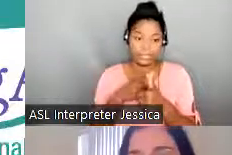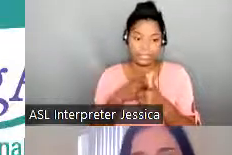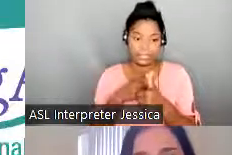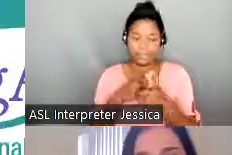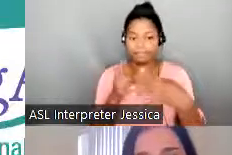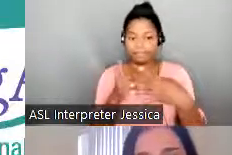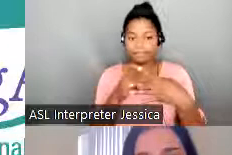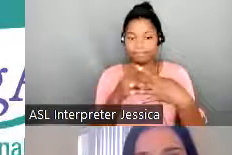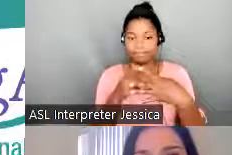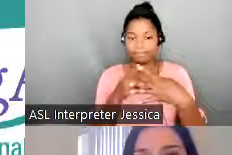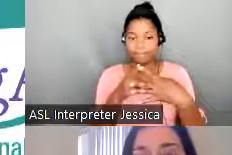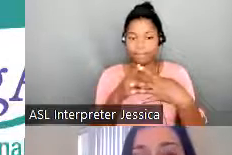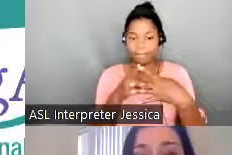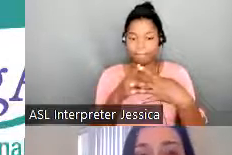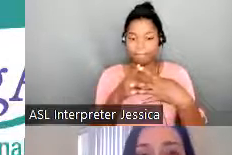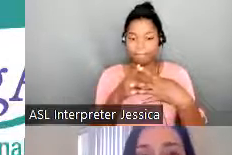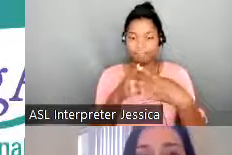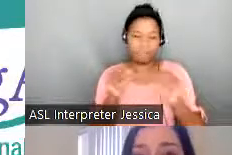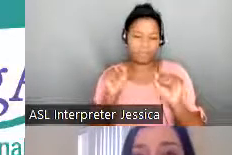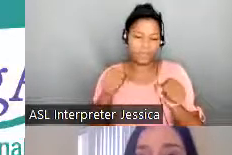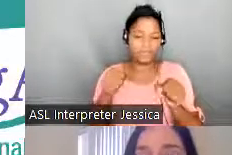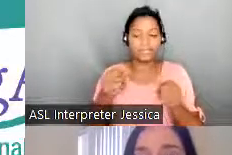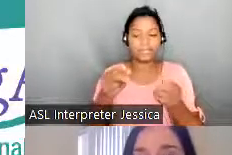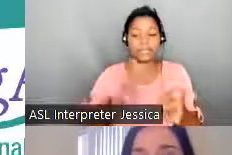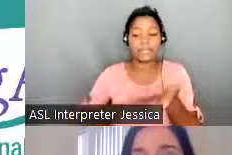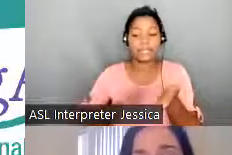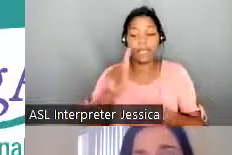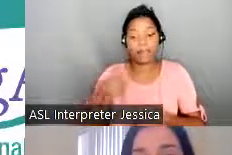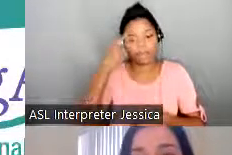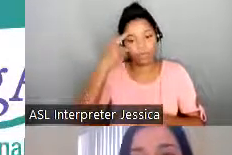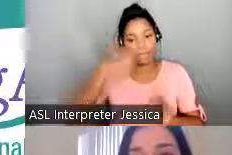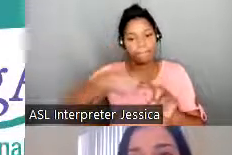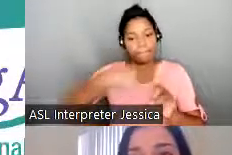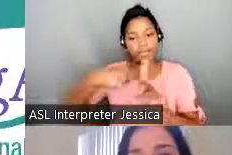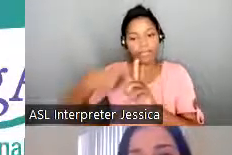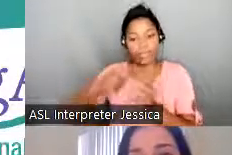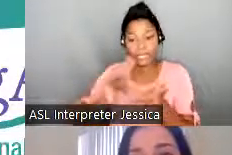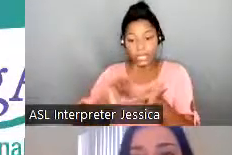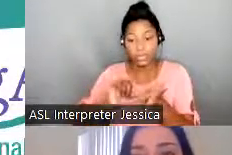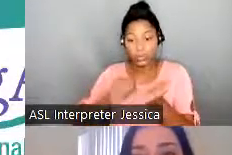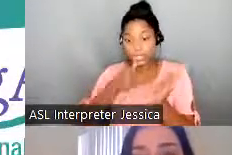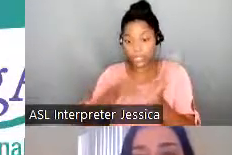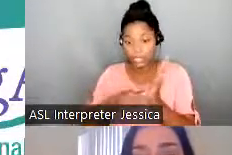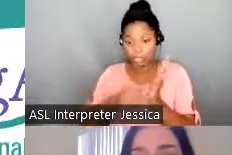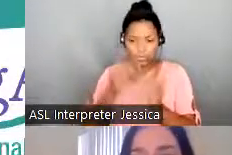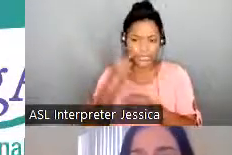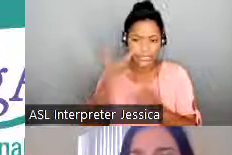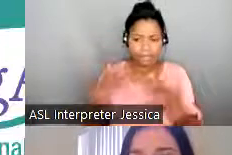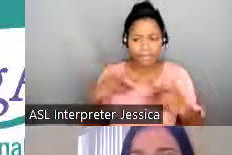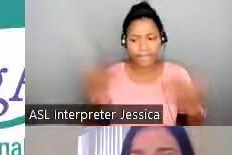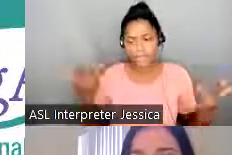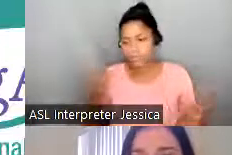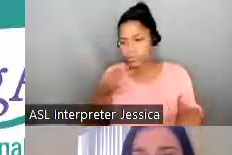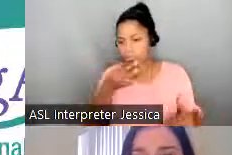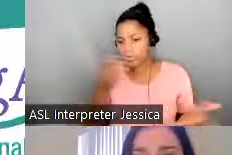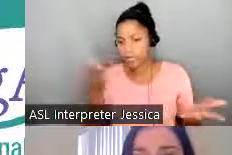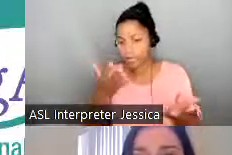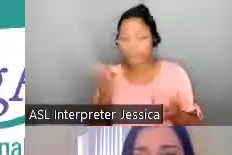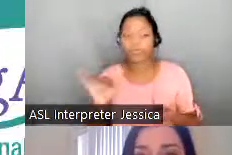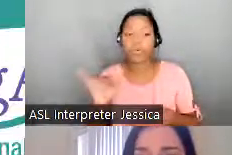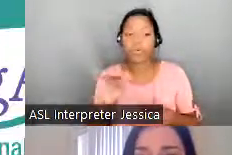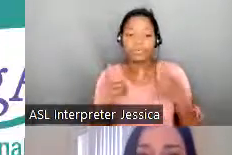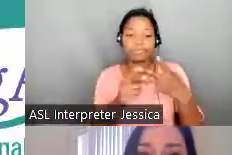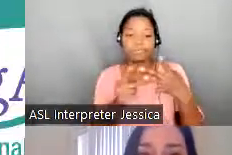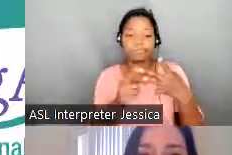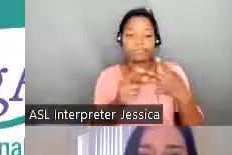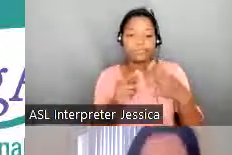www.engagingolderadults.org. You can sign up for our monthly newsletter so you can learn more about all our new resources and upcoming events, and you can also connect with us on